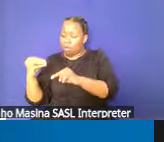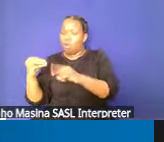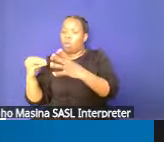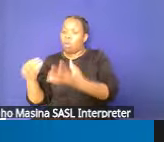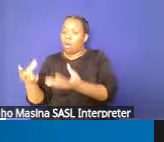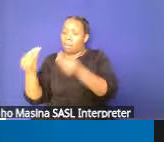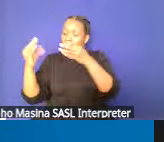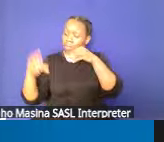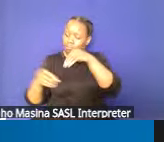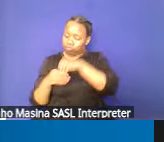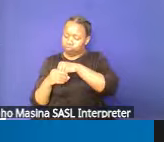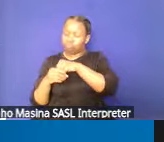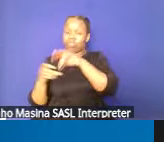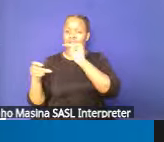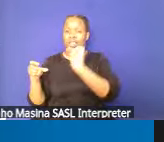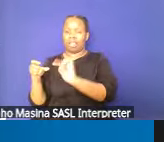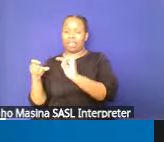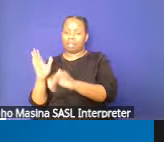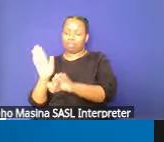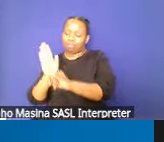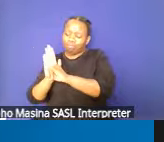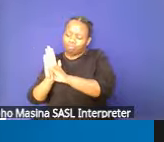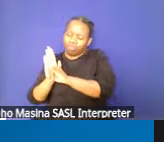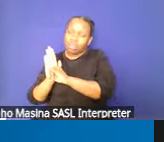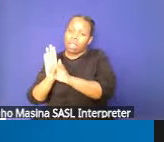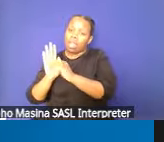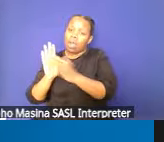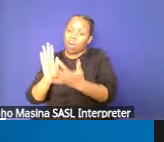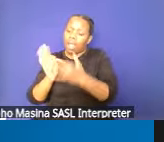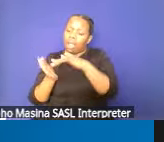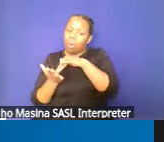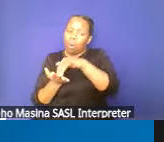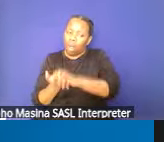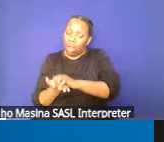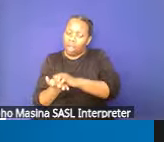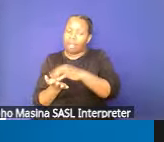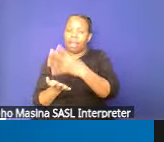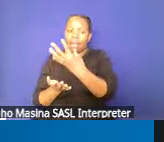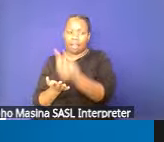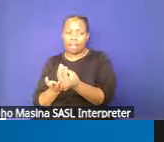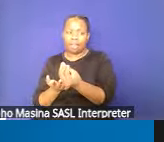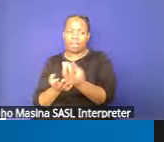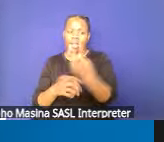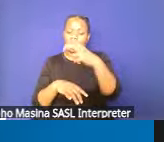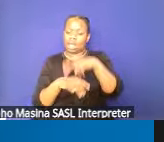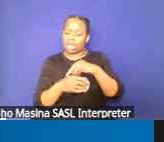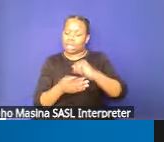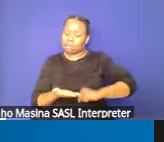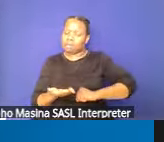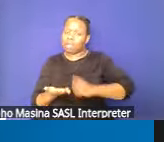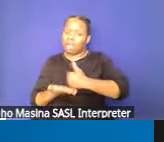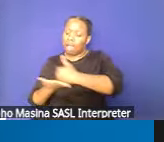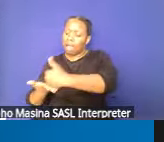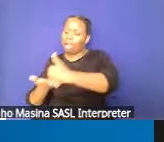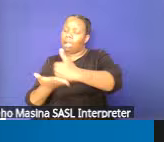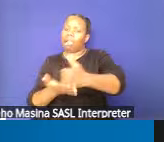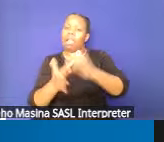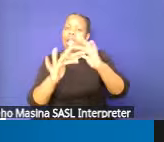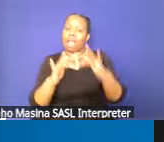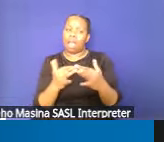And then that's where we identify where weaknesses in terms of where we need to assist in terms of supplier